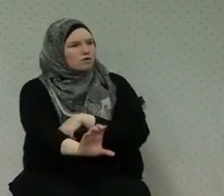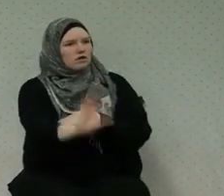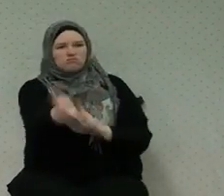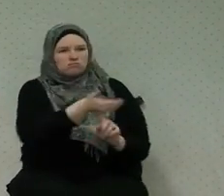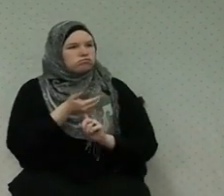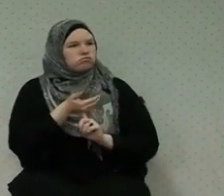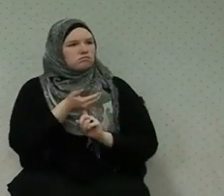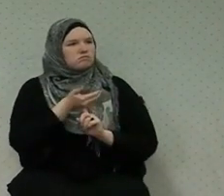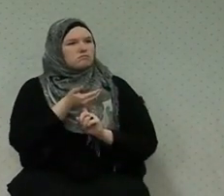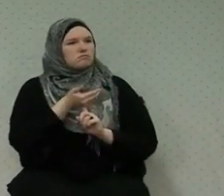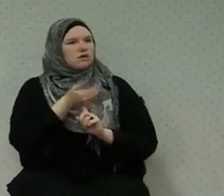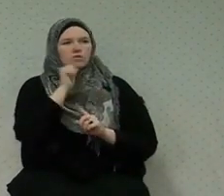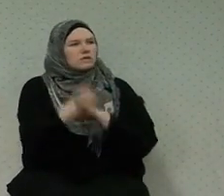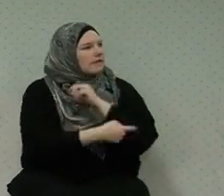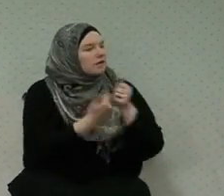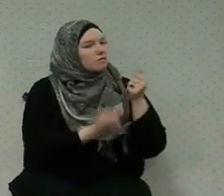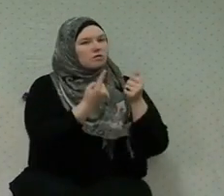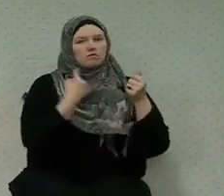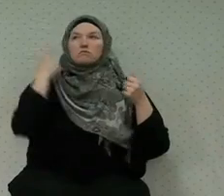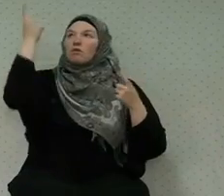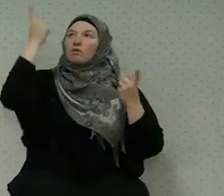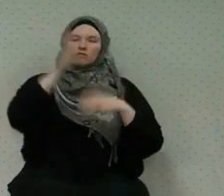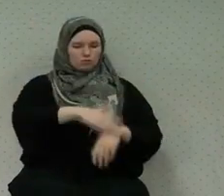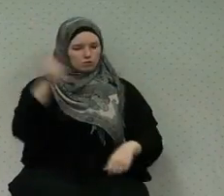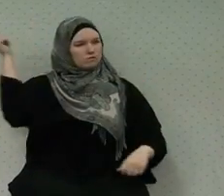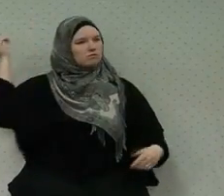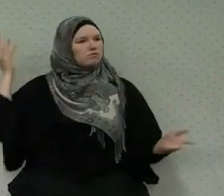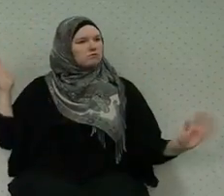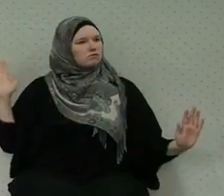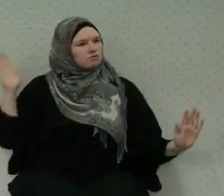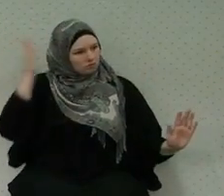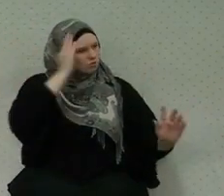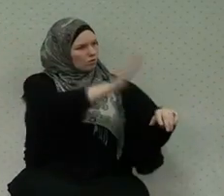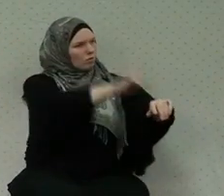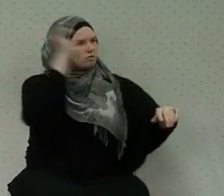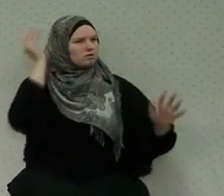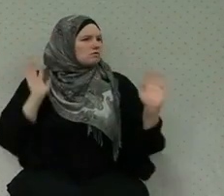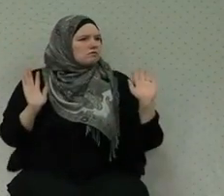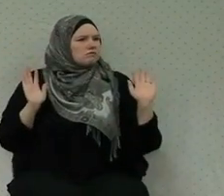try to tempt anyone. I just call. You know, a caller is a caller.